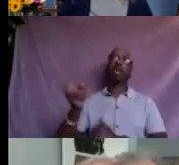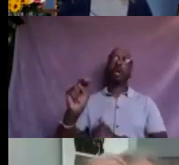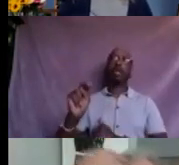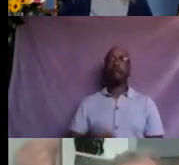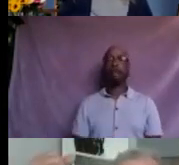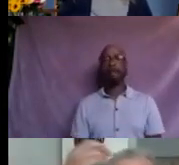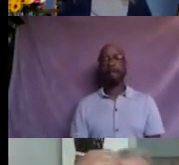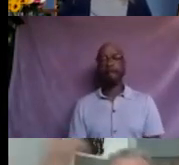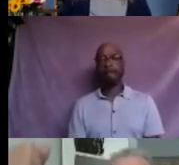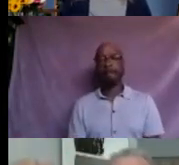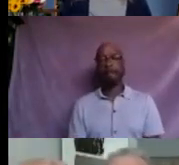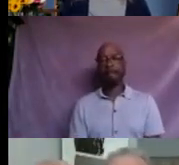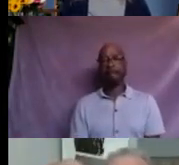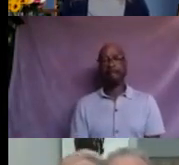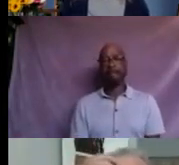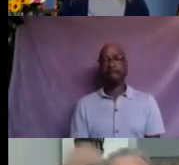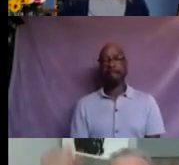Okay.